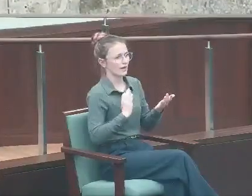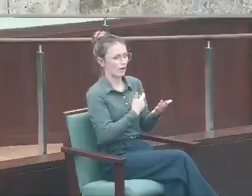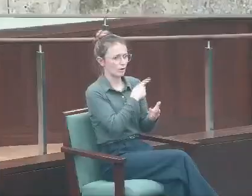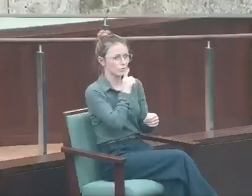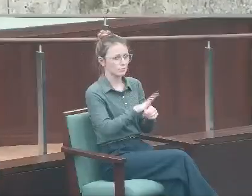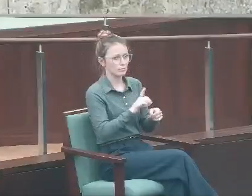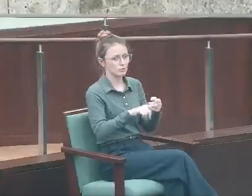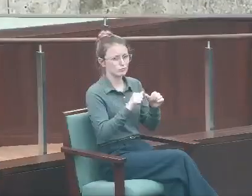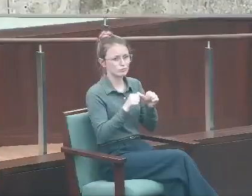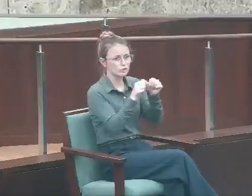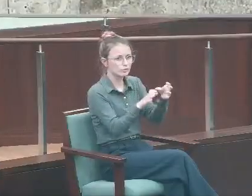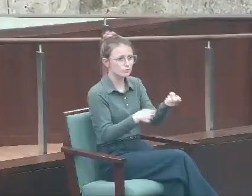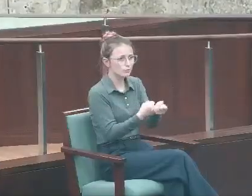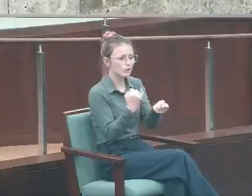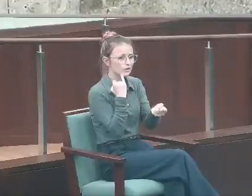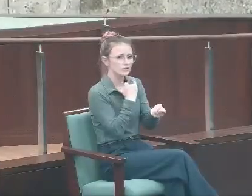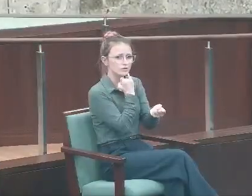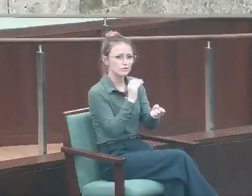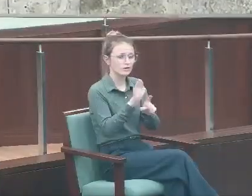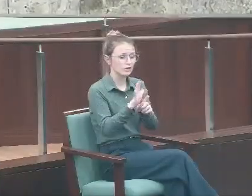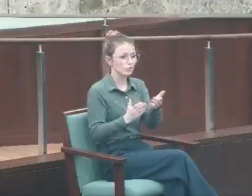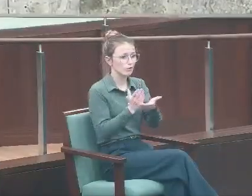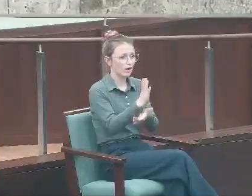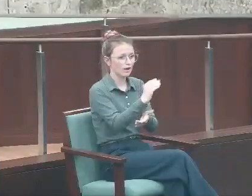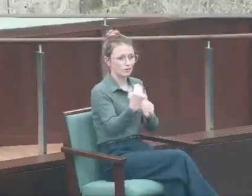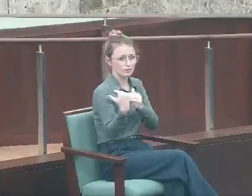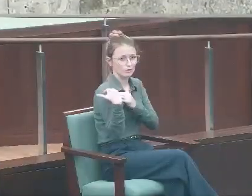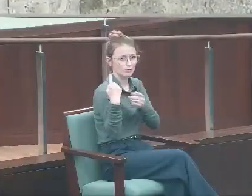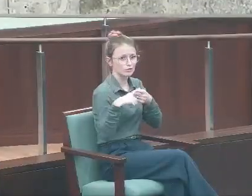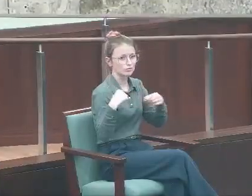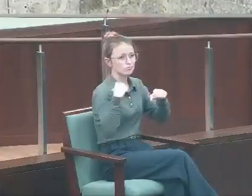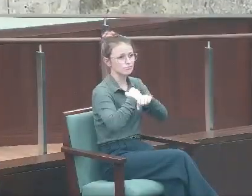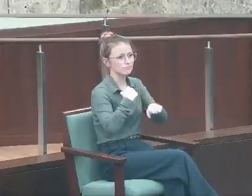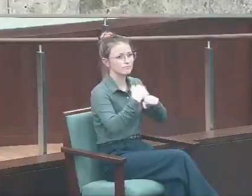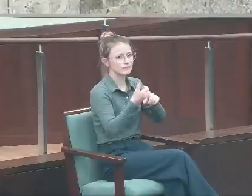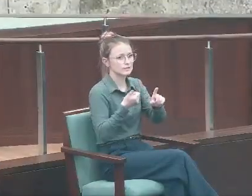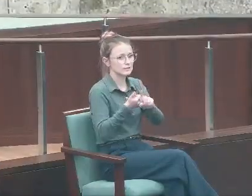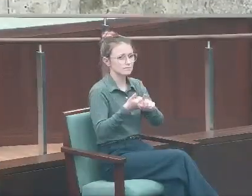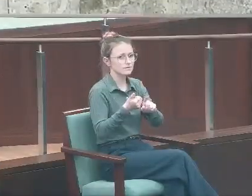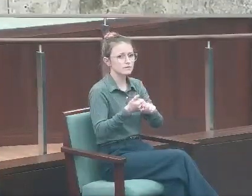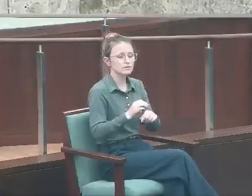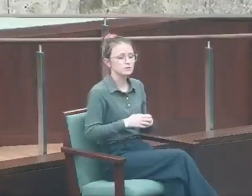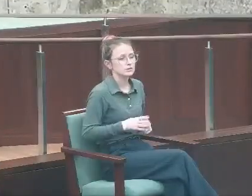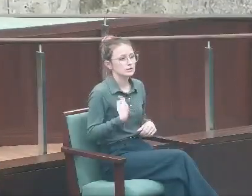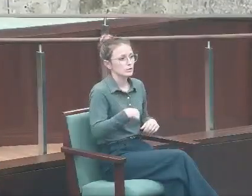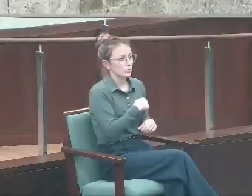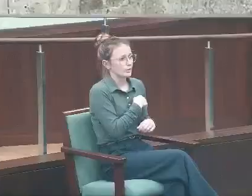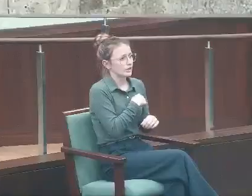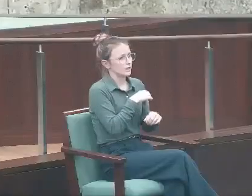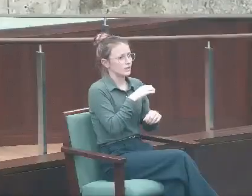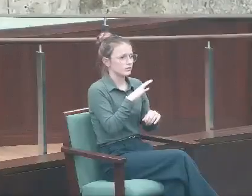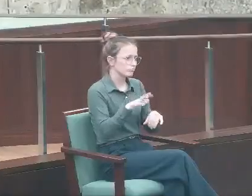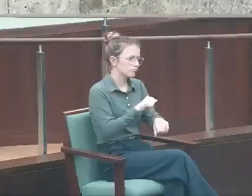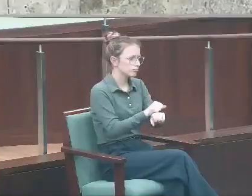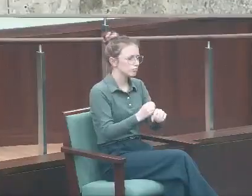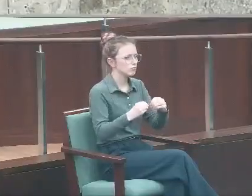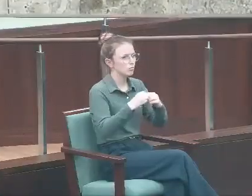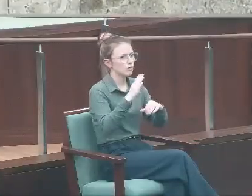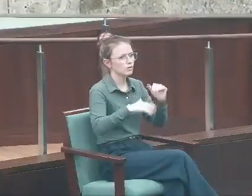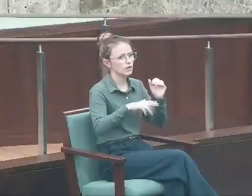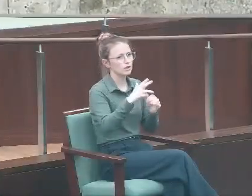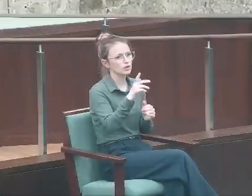commitment to support Israel's right and responsibility to defend itself. We secured more than $13 million